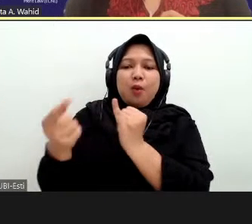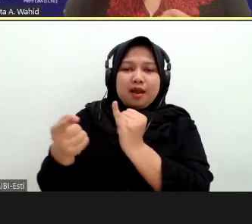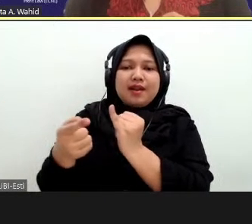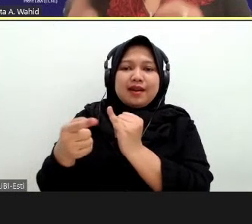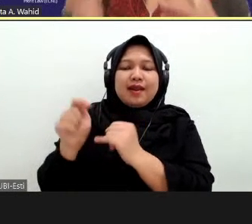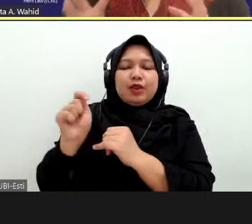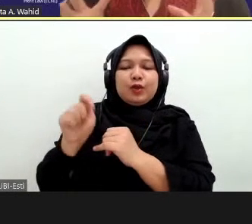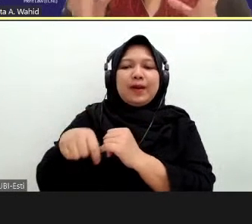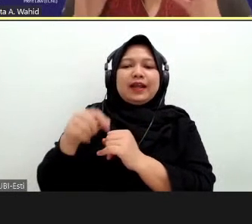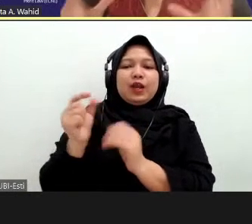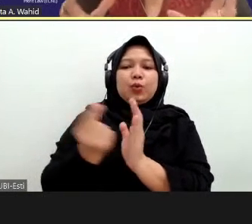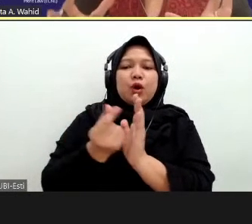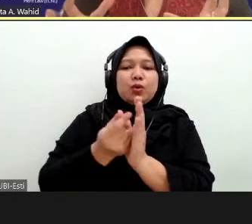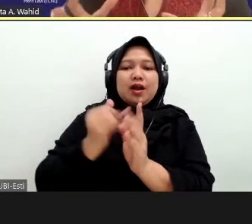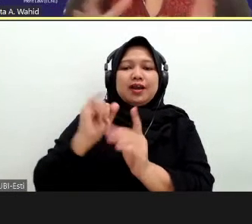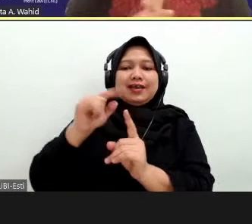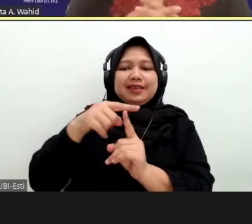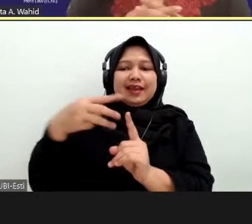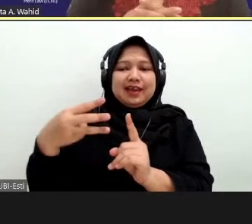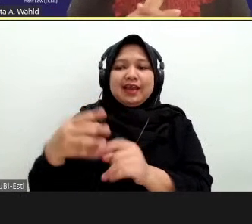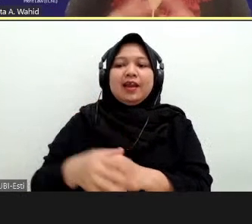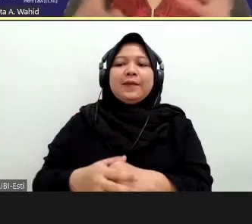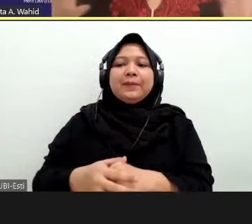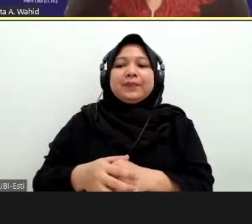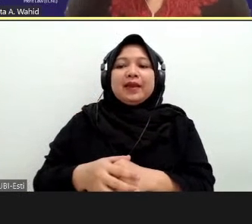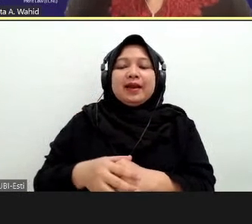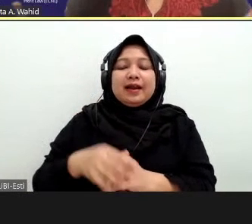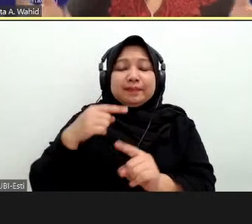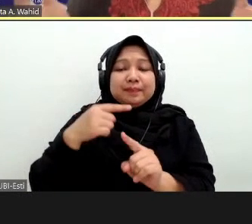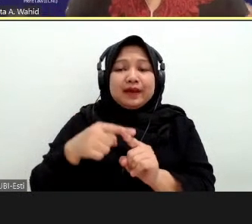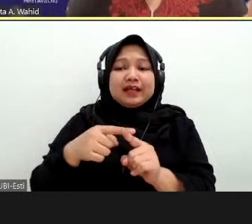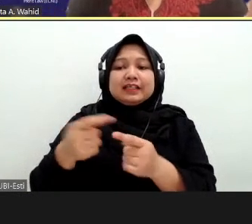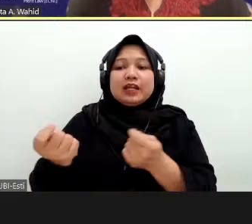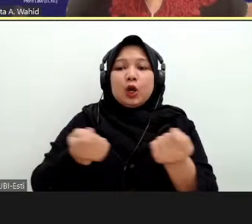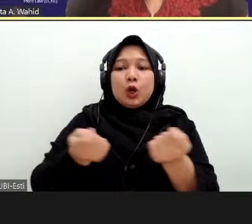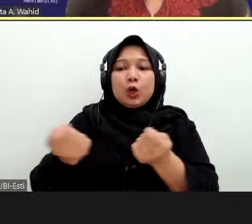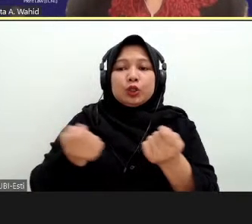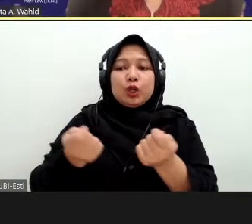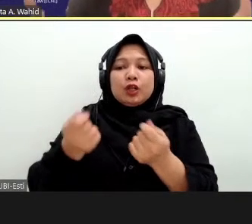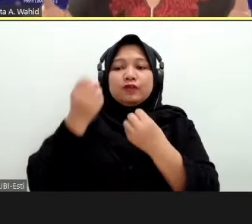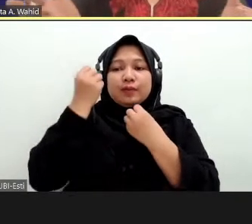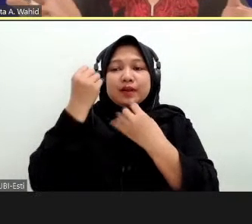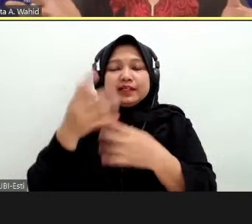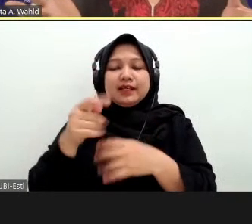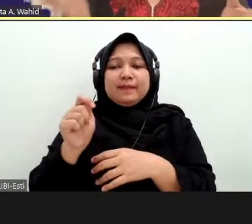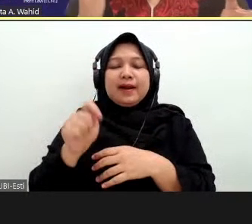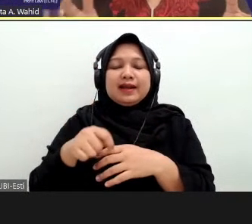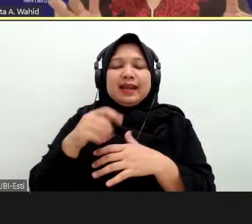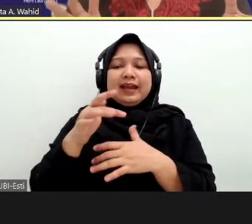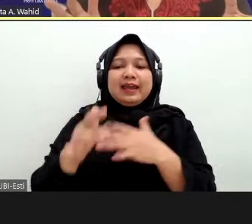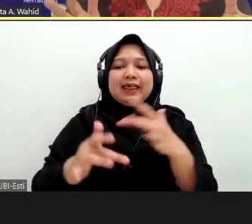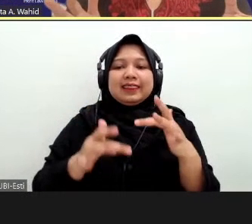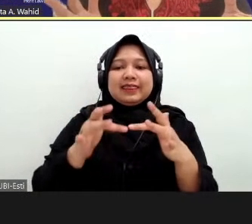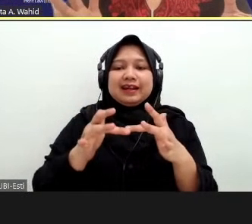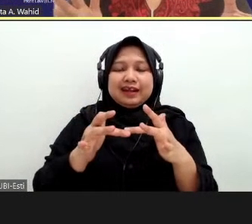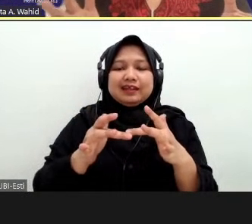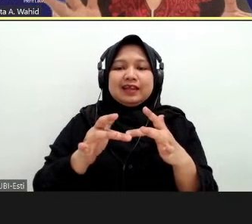And we had the control of the informations on the shutdown